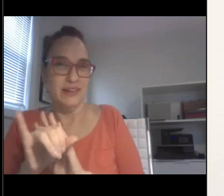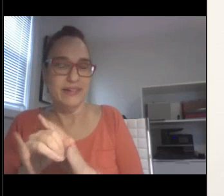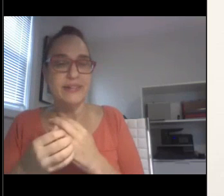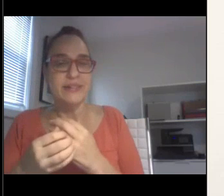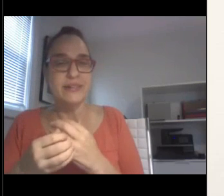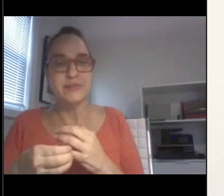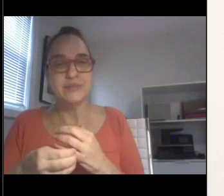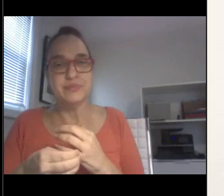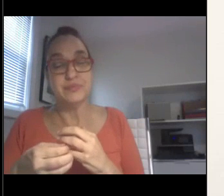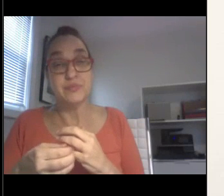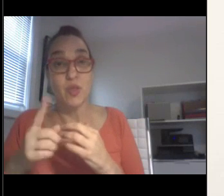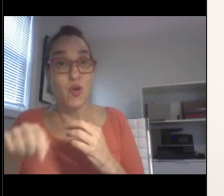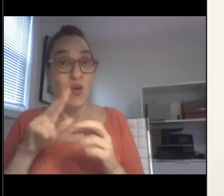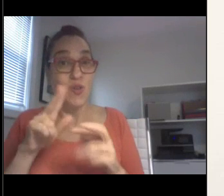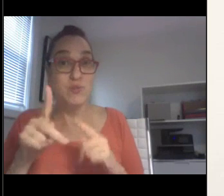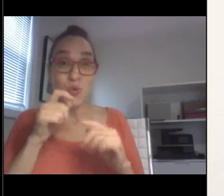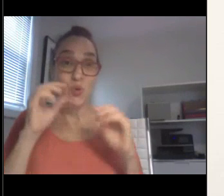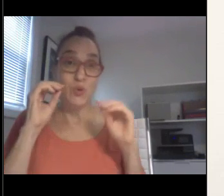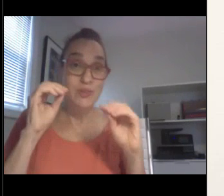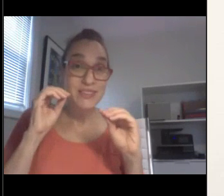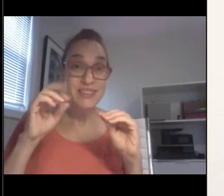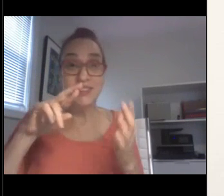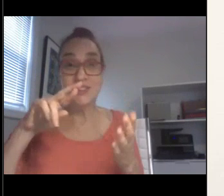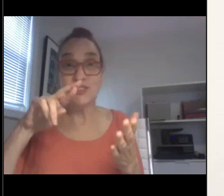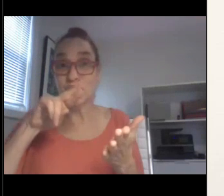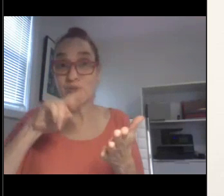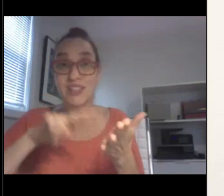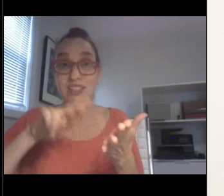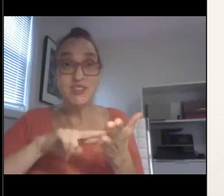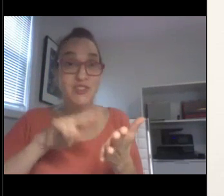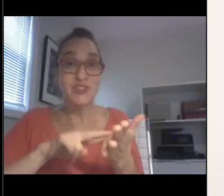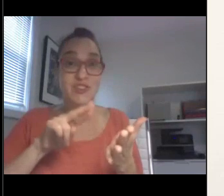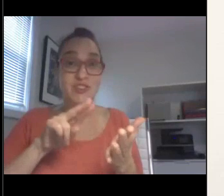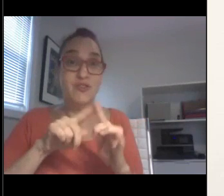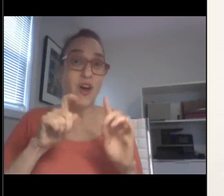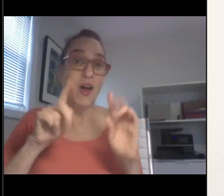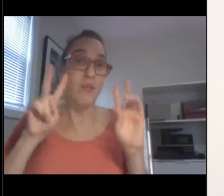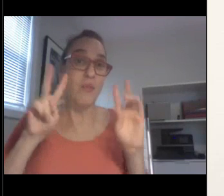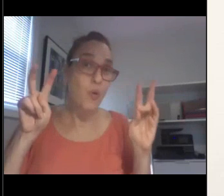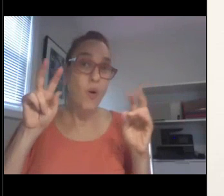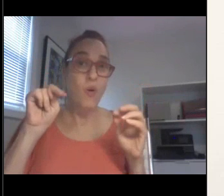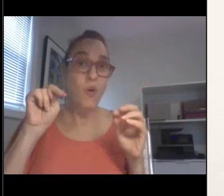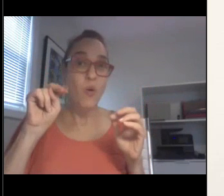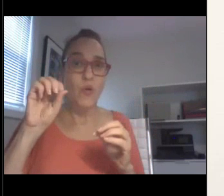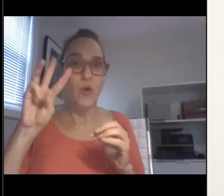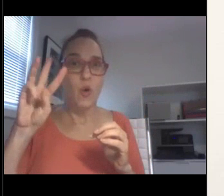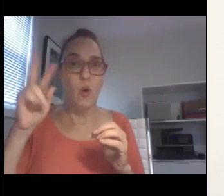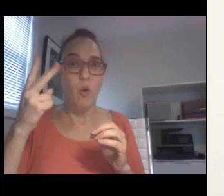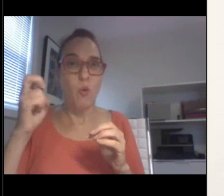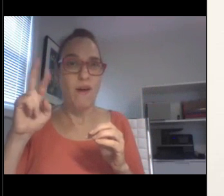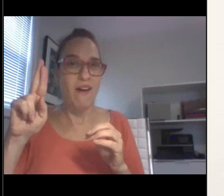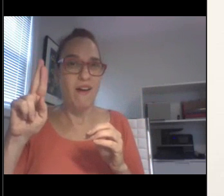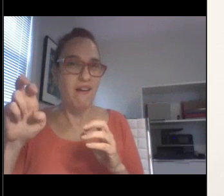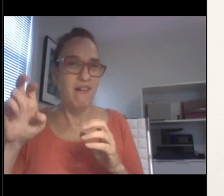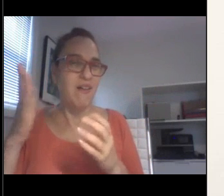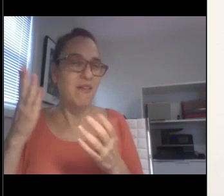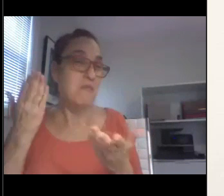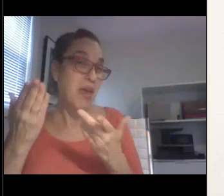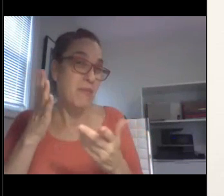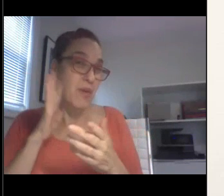functionally teaching and researching from nowhere may be undermining marginalized instructors